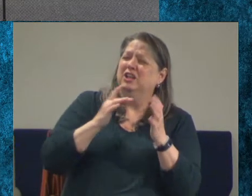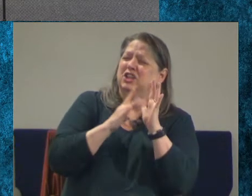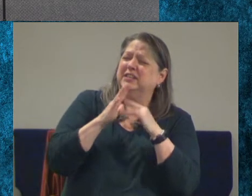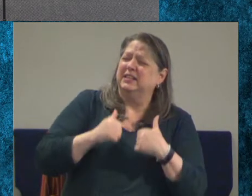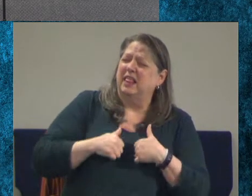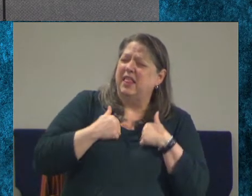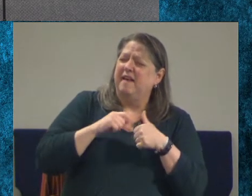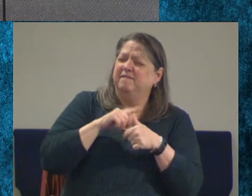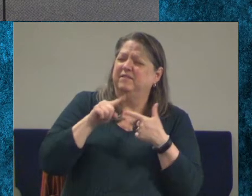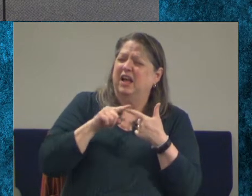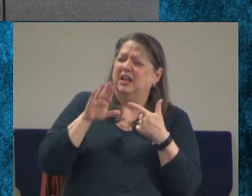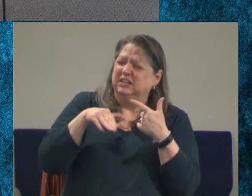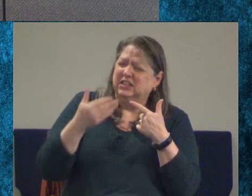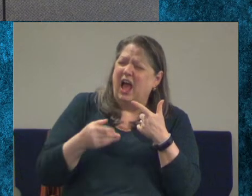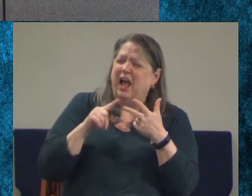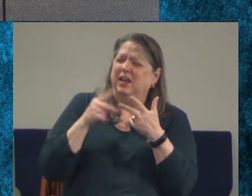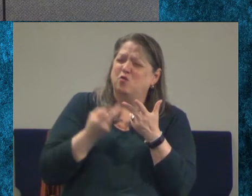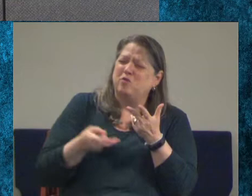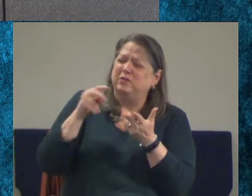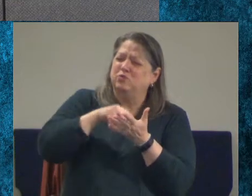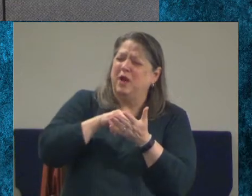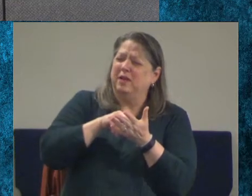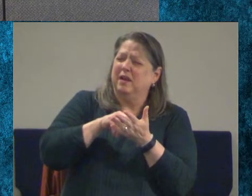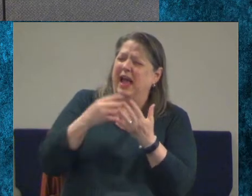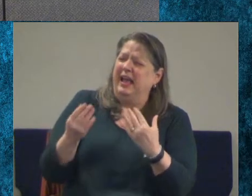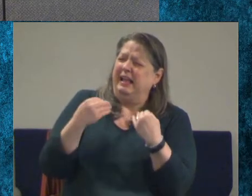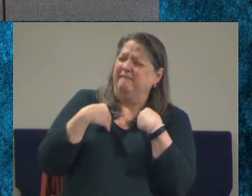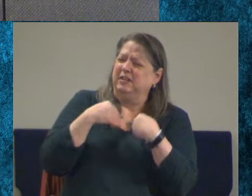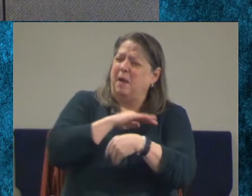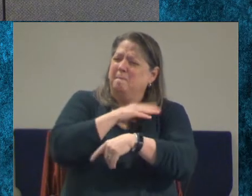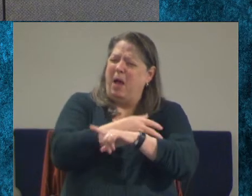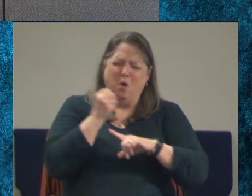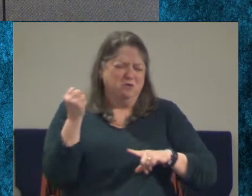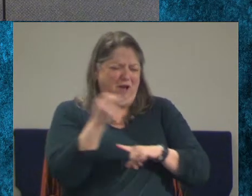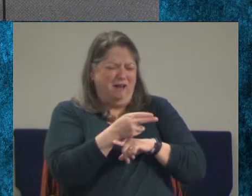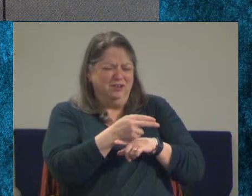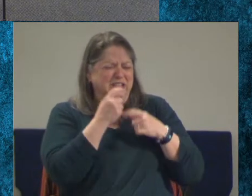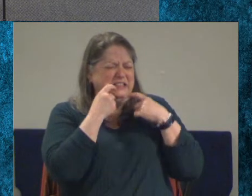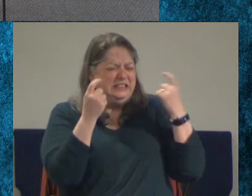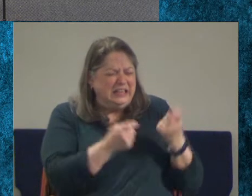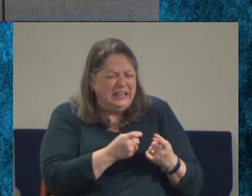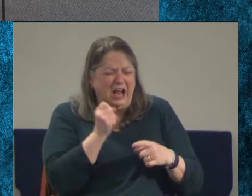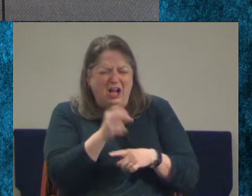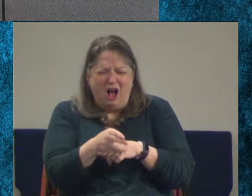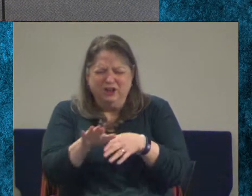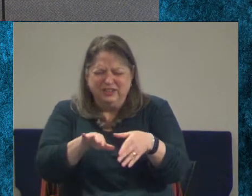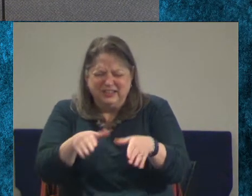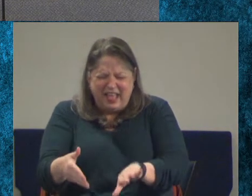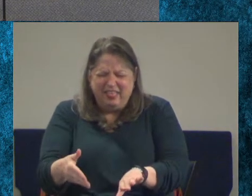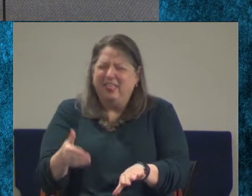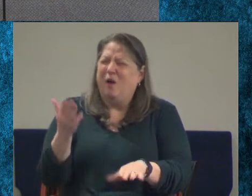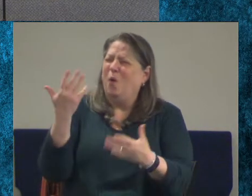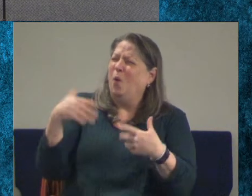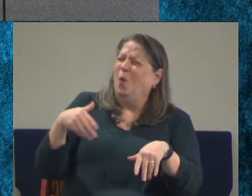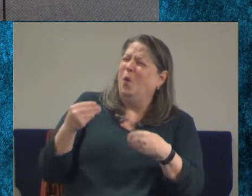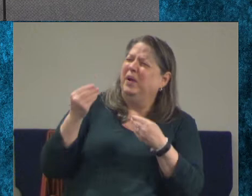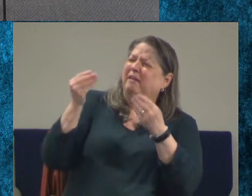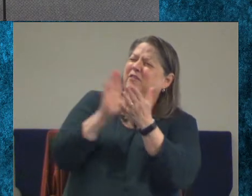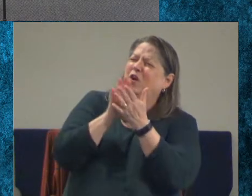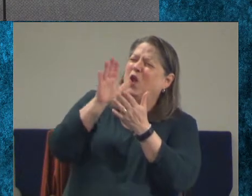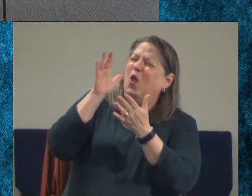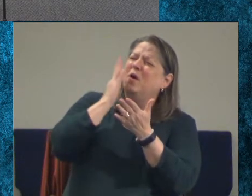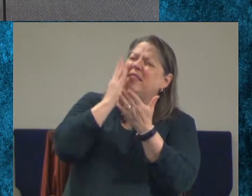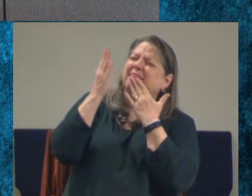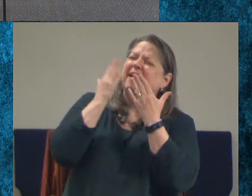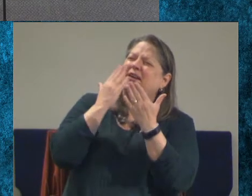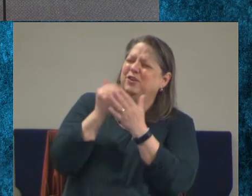resurrection, that we have power over sin and death because of what you've done for us. And we give you glory, and we thank you